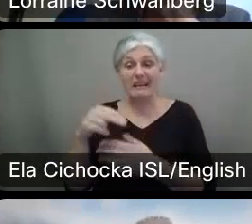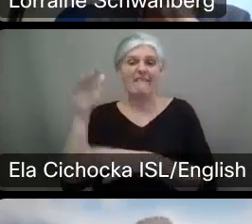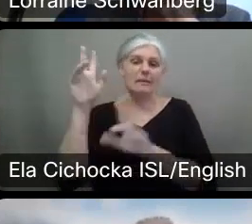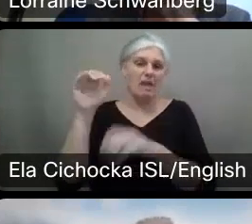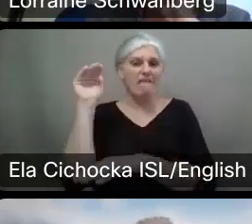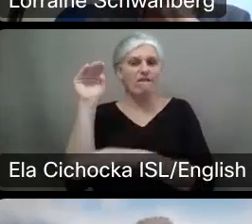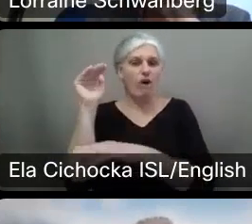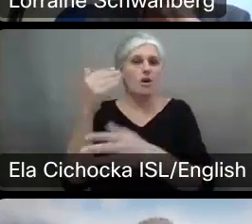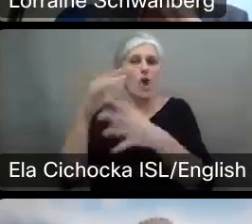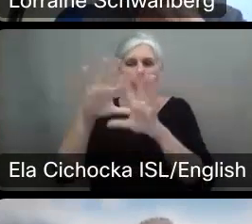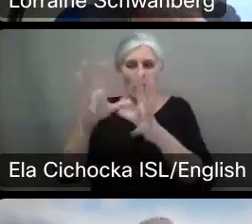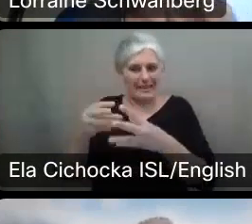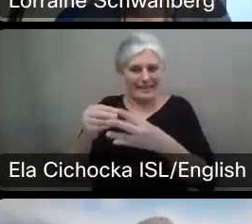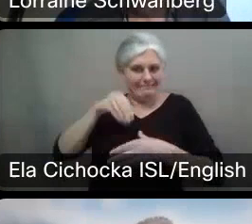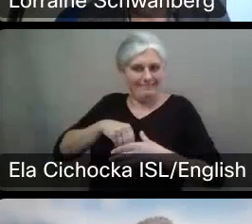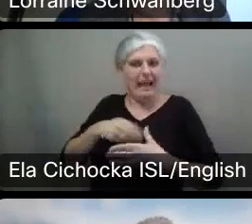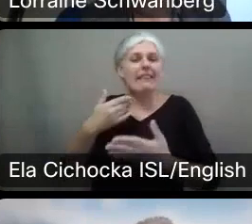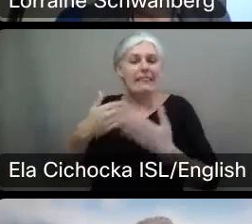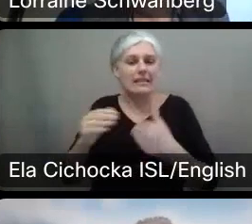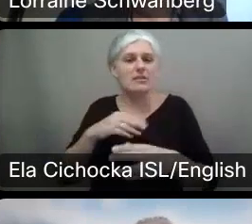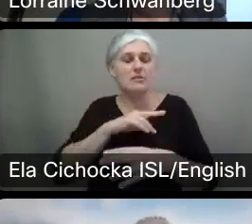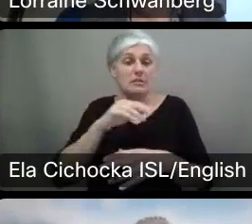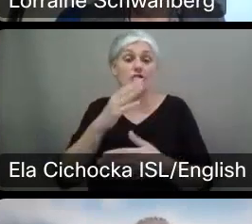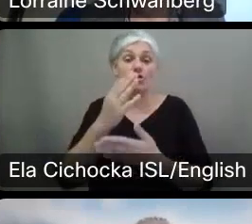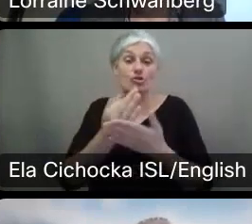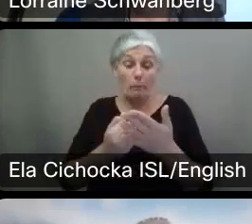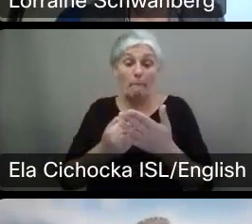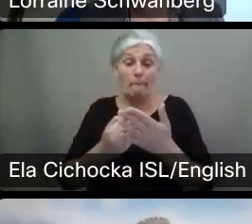they usually end up in medical legal incidences.